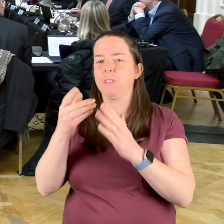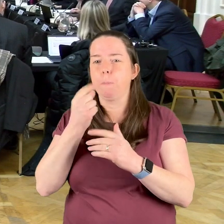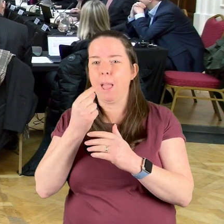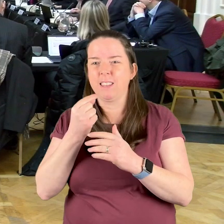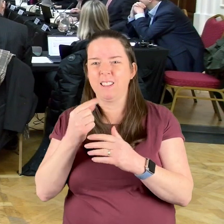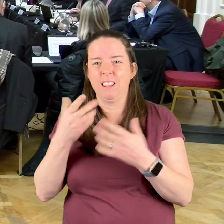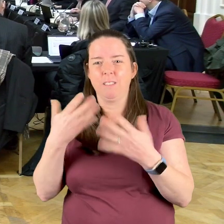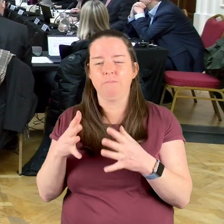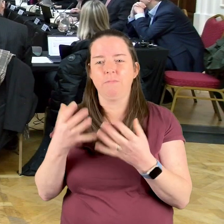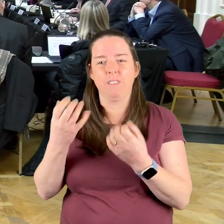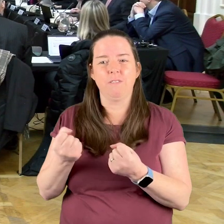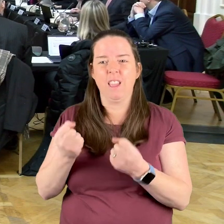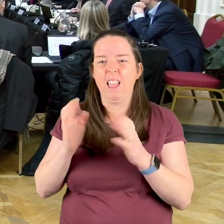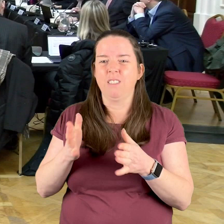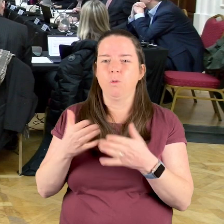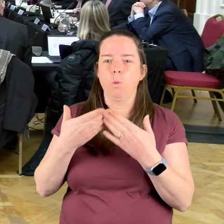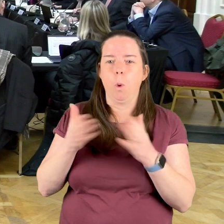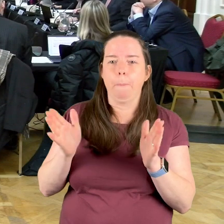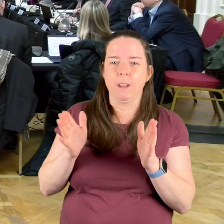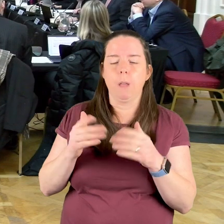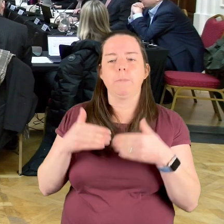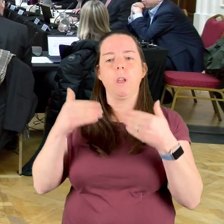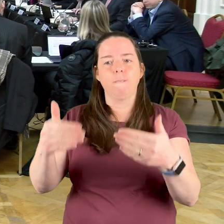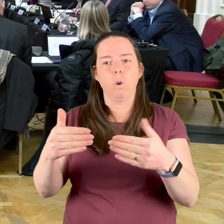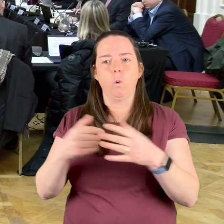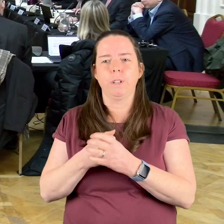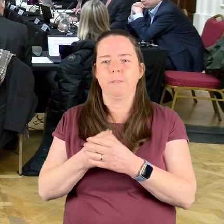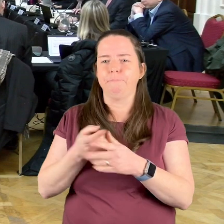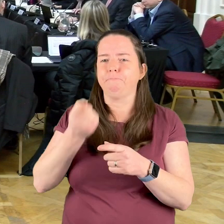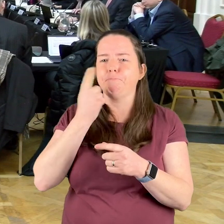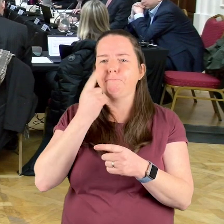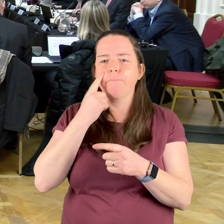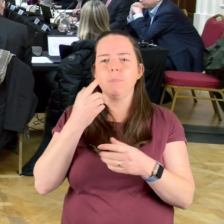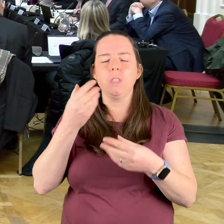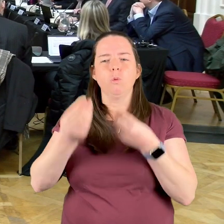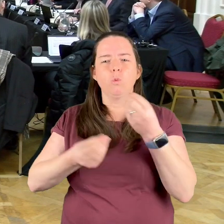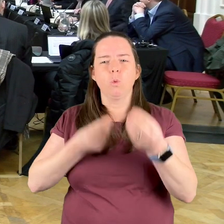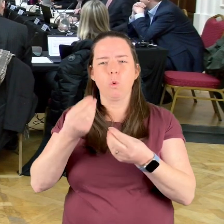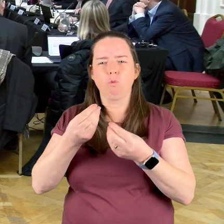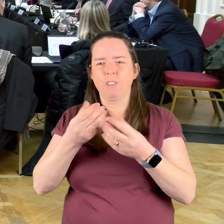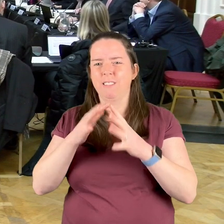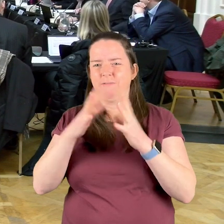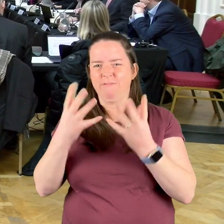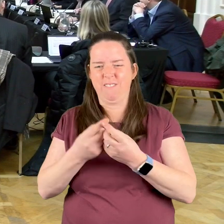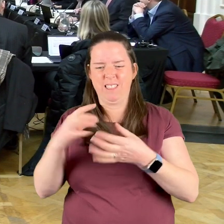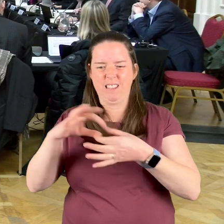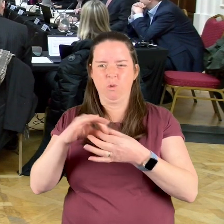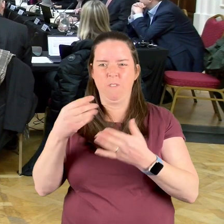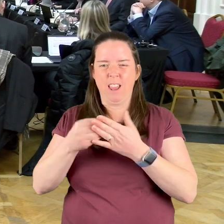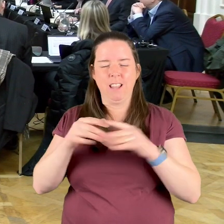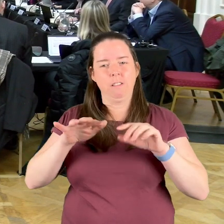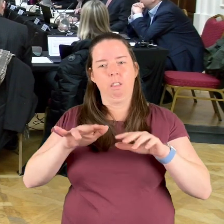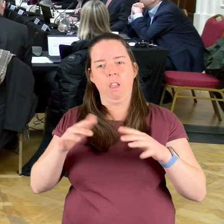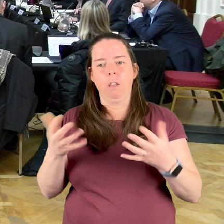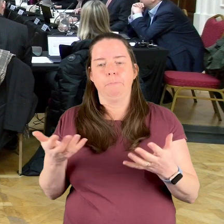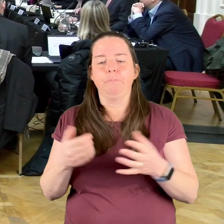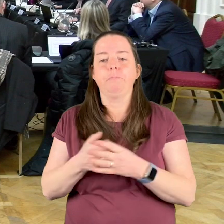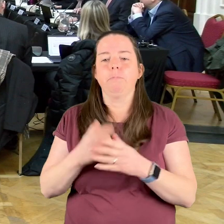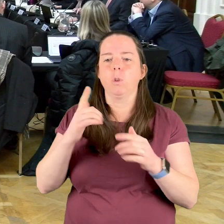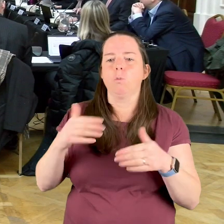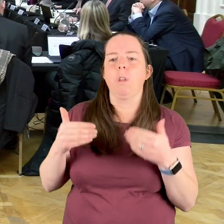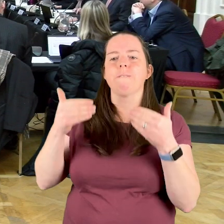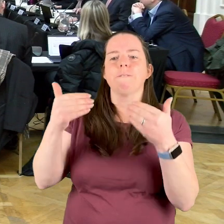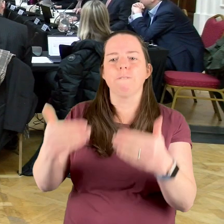we've had to open up as we go forward. So you can see the story all coming out within the finances there. As we go forward